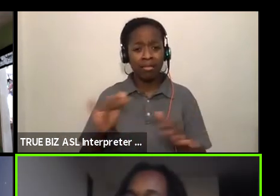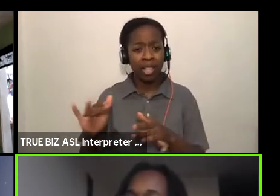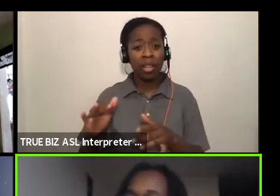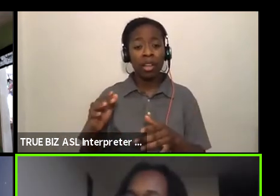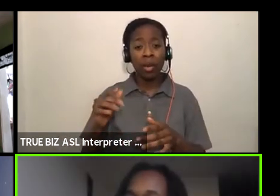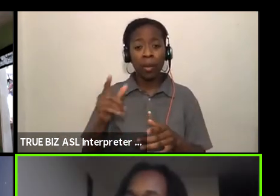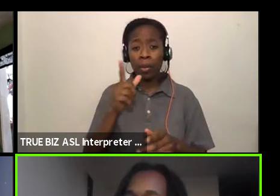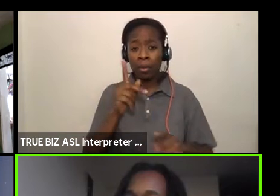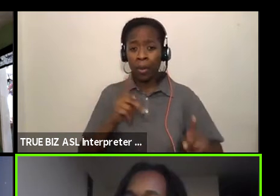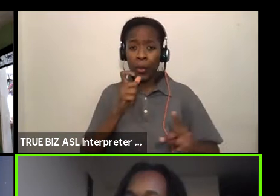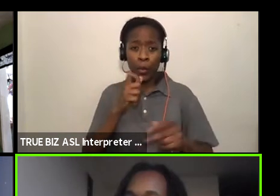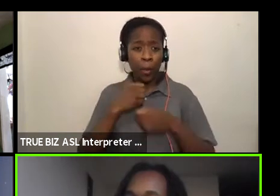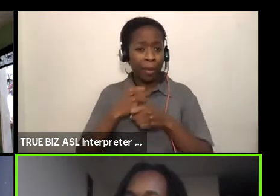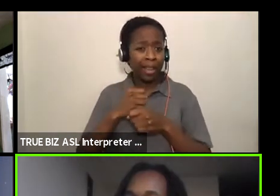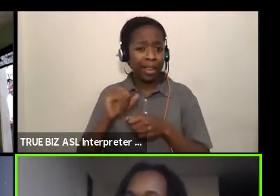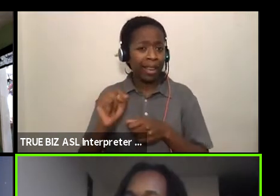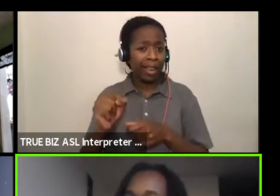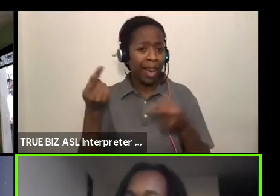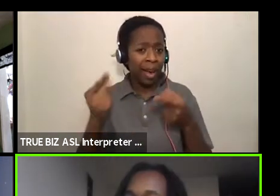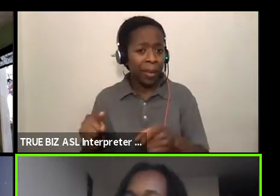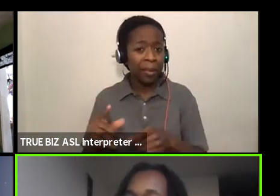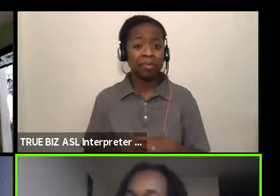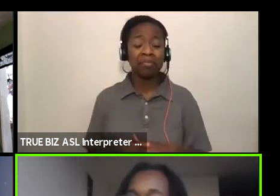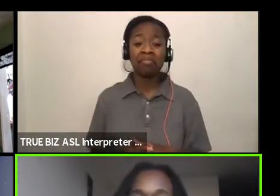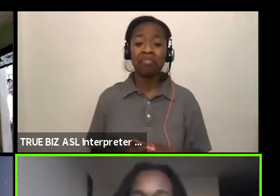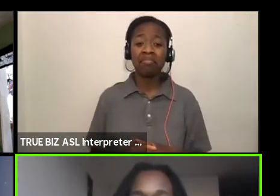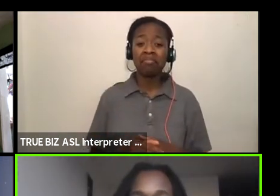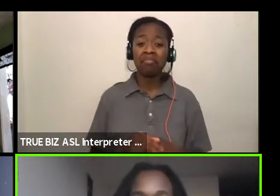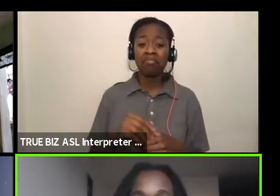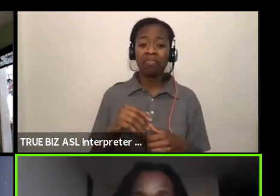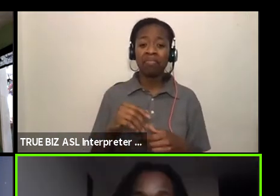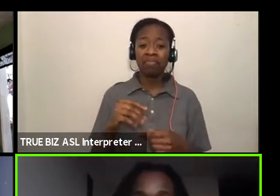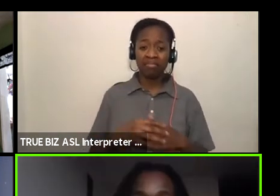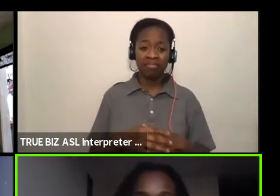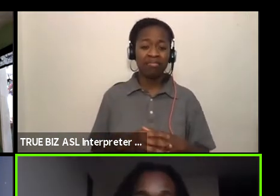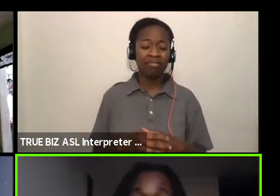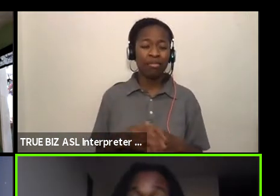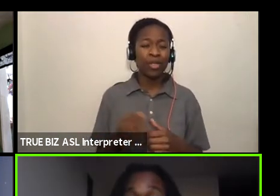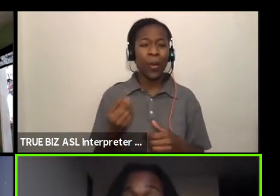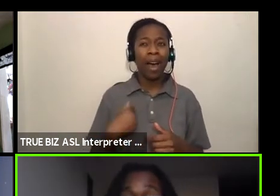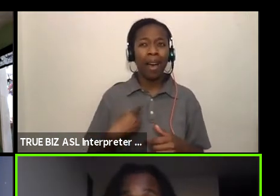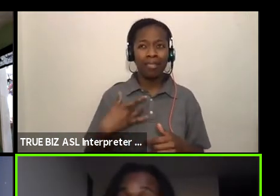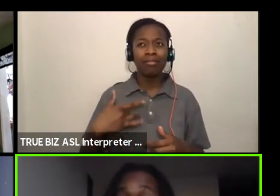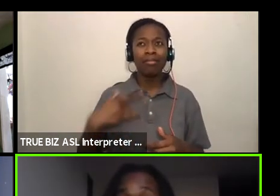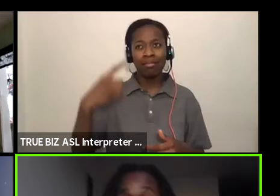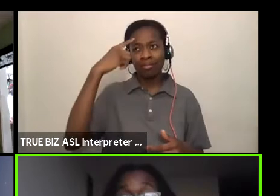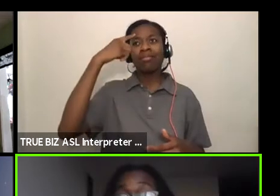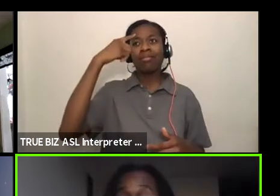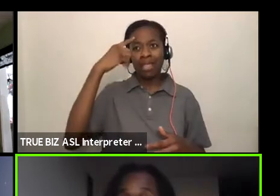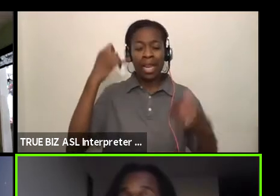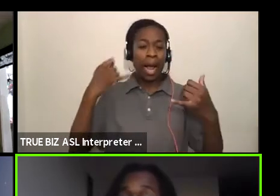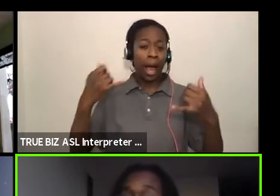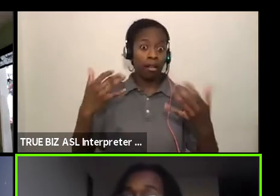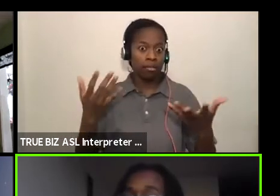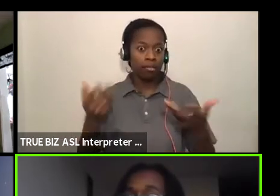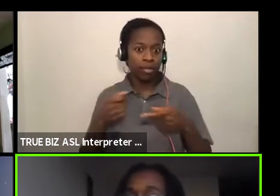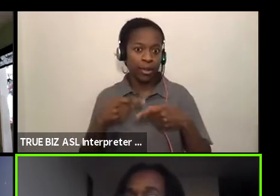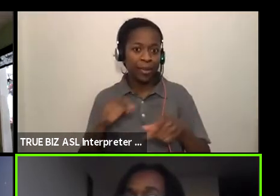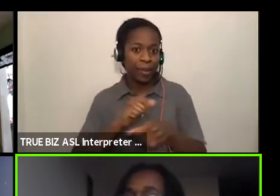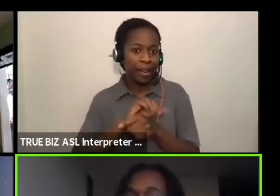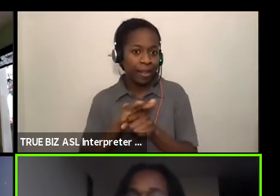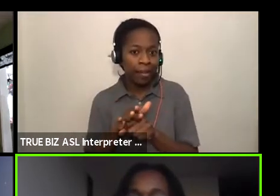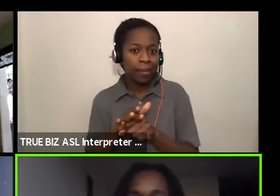you know, when I think about undervaluement, I think about all of those, especially in this time now, the pandemic, with